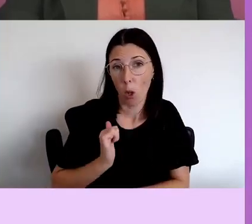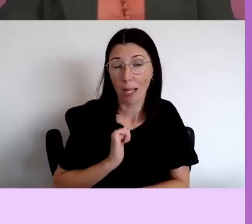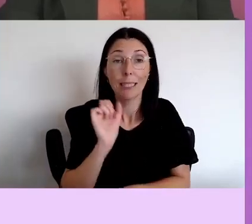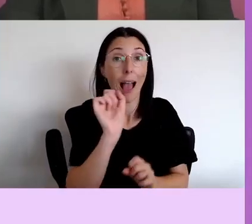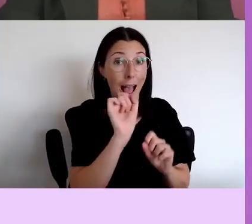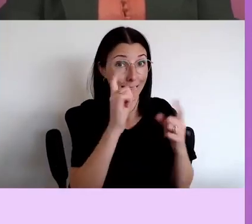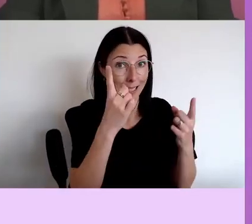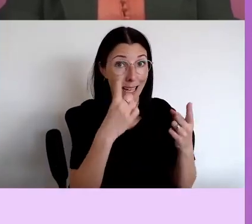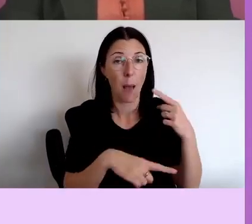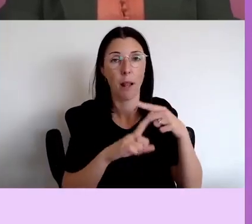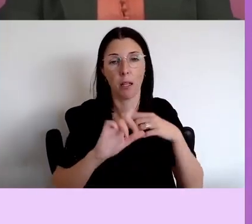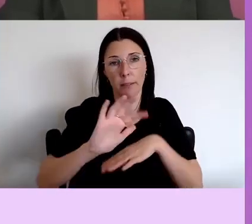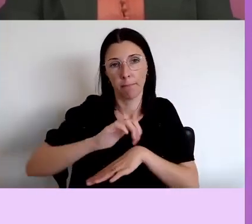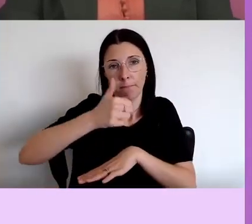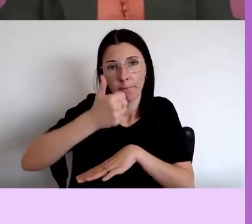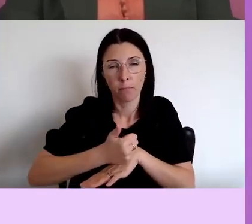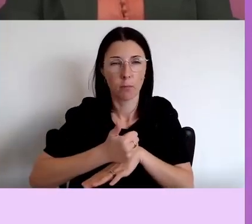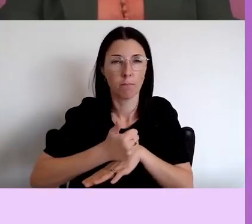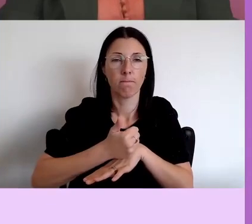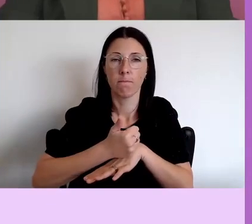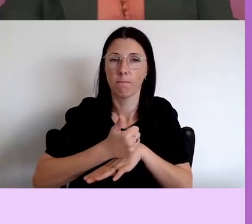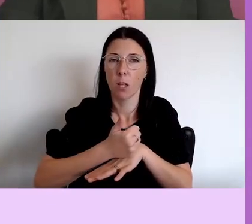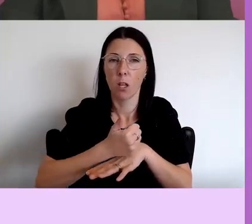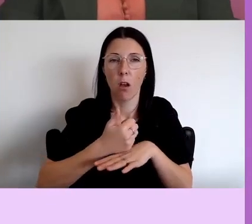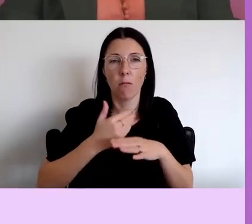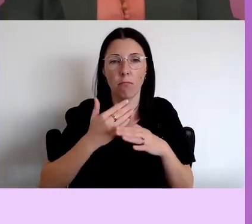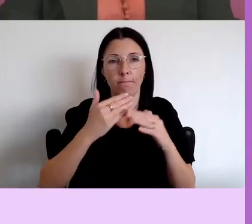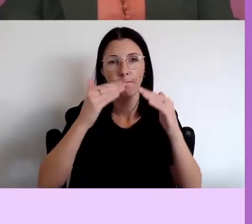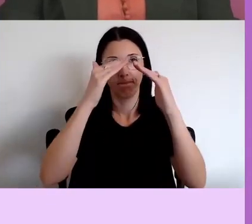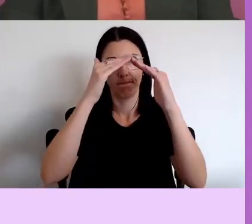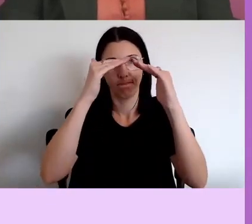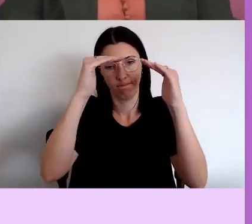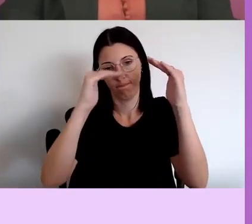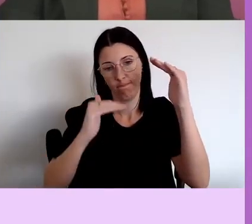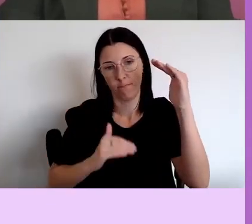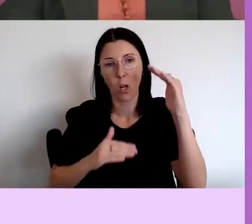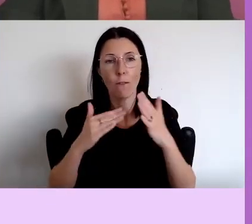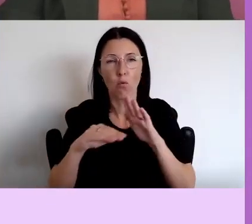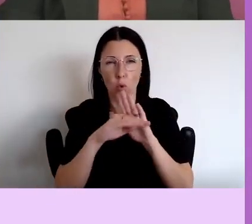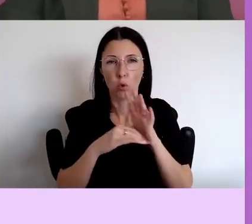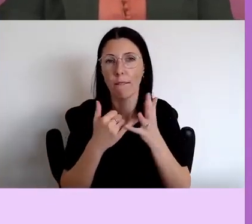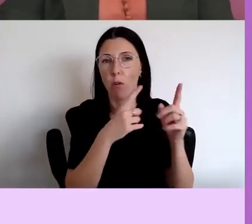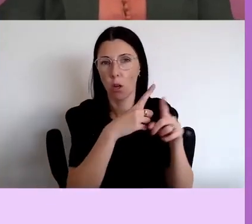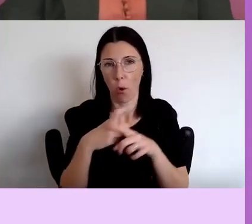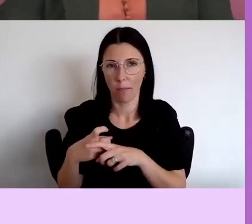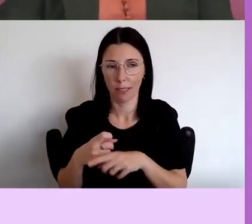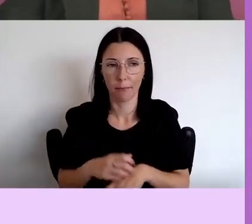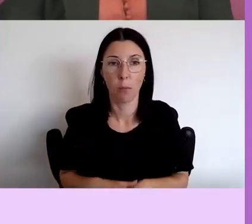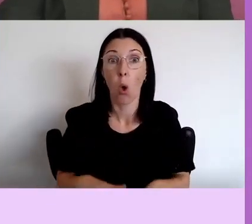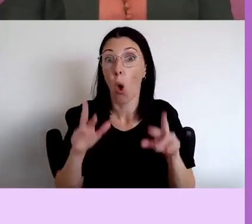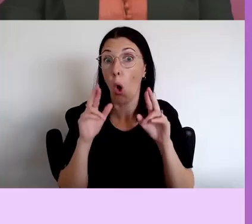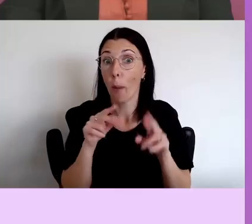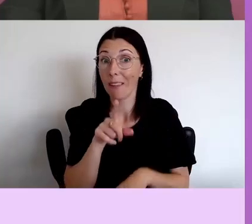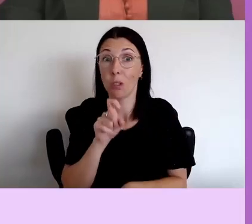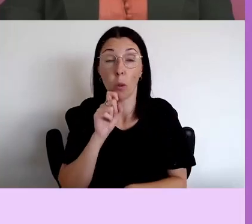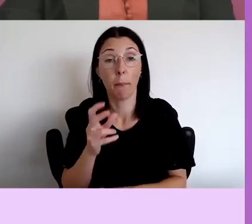implement the complex hierarchy of rules. And we hope that these profiles will be particularly useful to leaders,